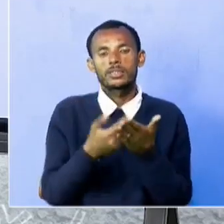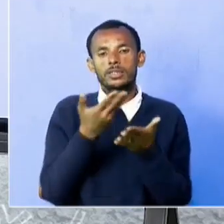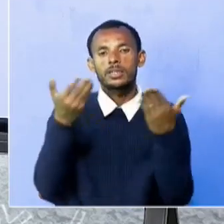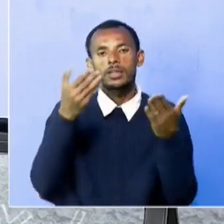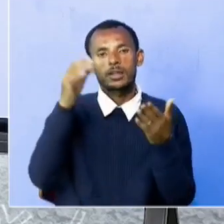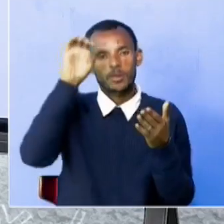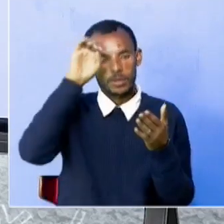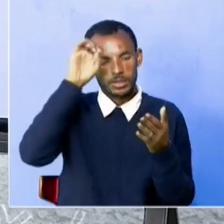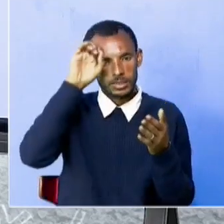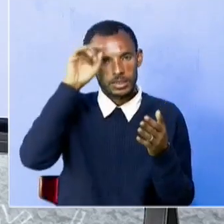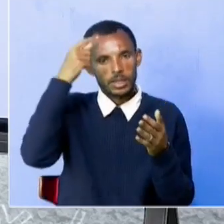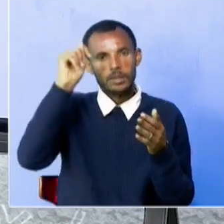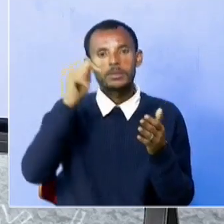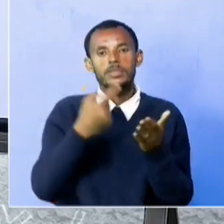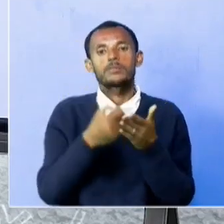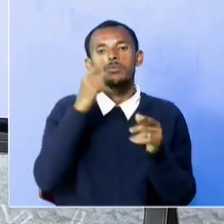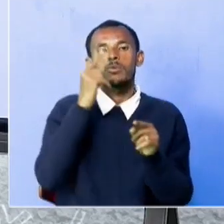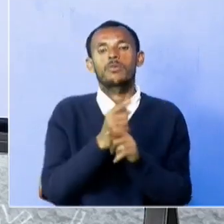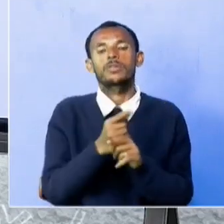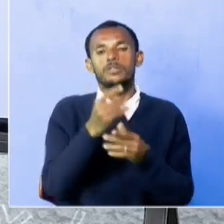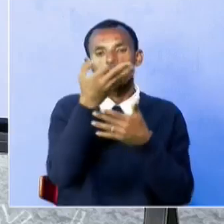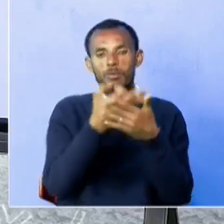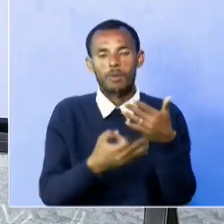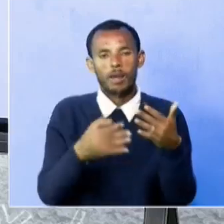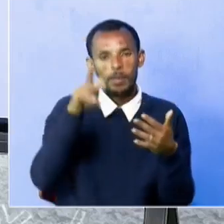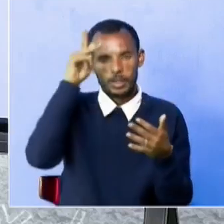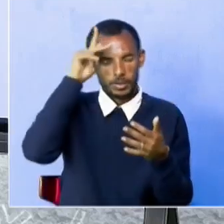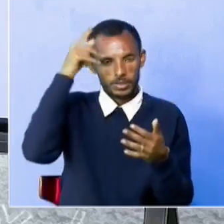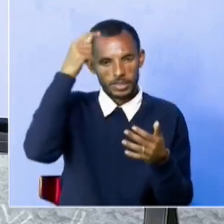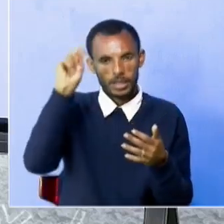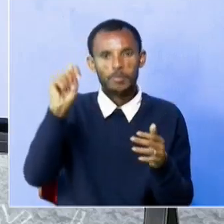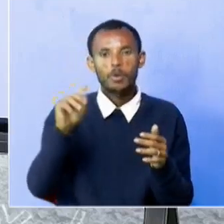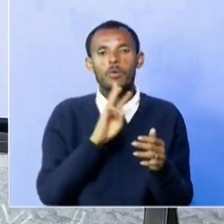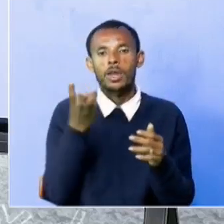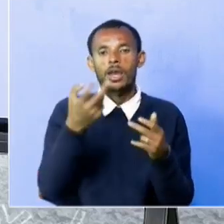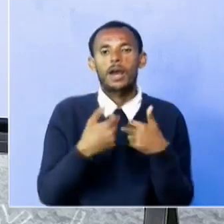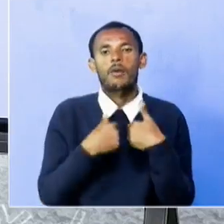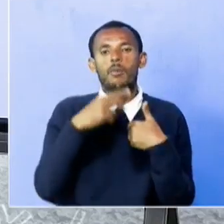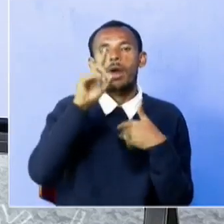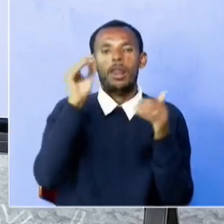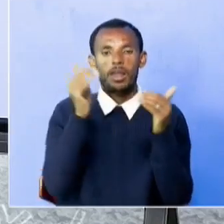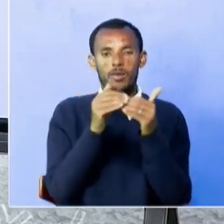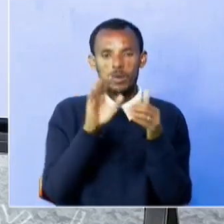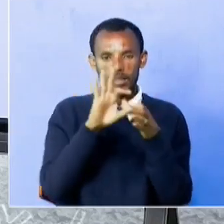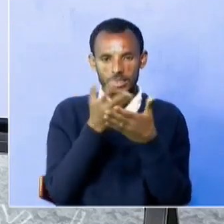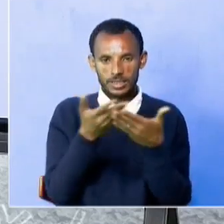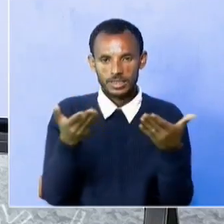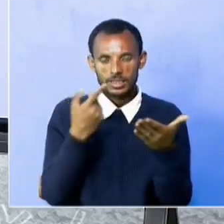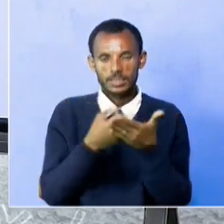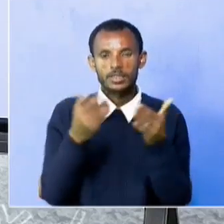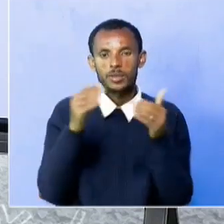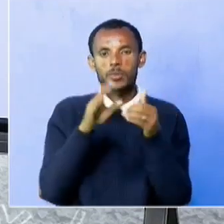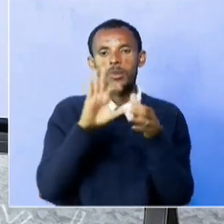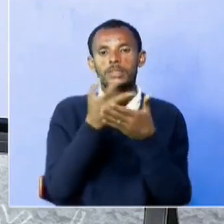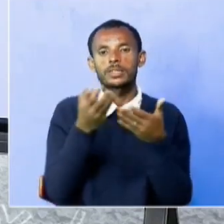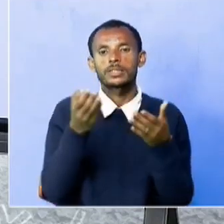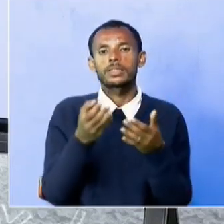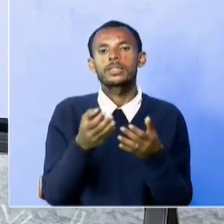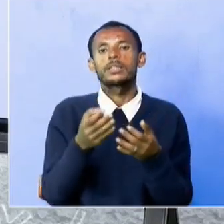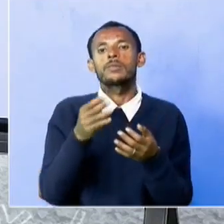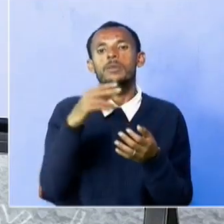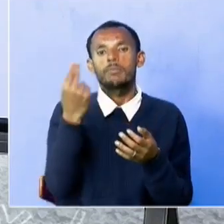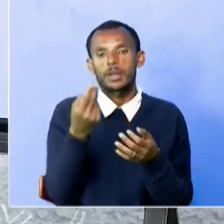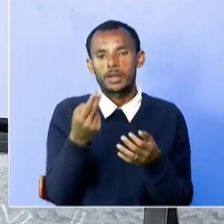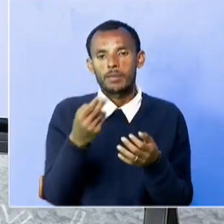we need it to prove the formula in Pythagoras theorem. So we have one equation. This equation is derived